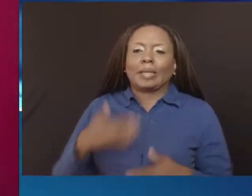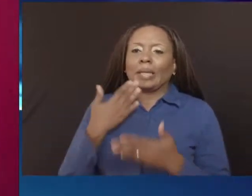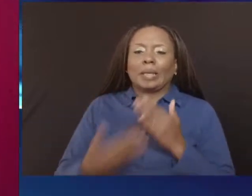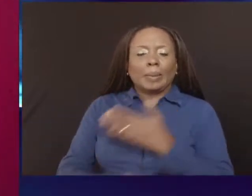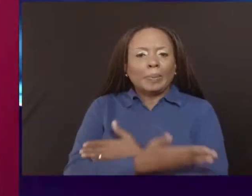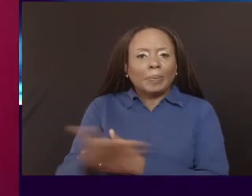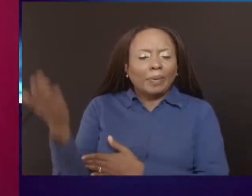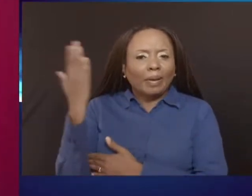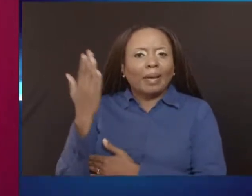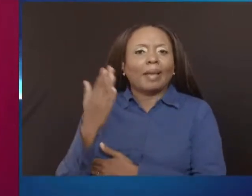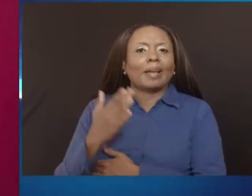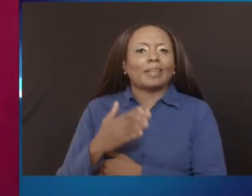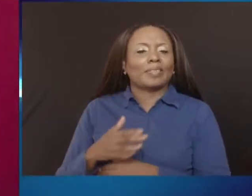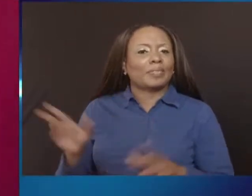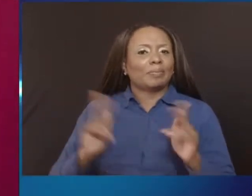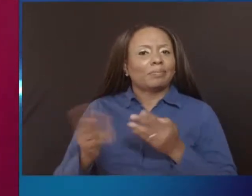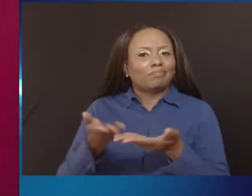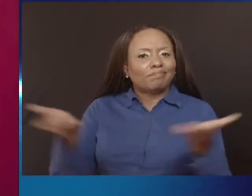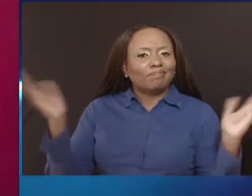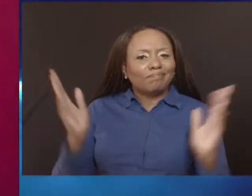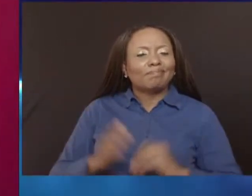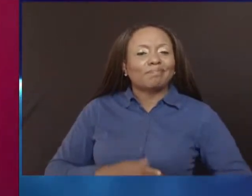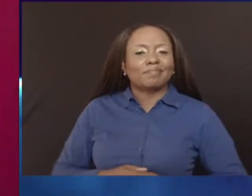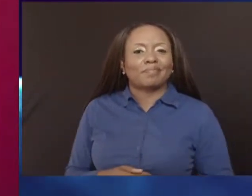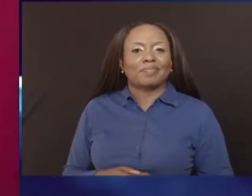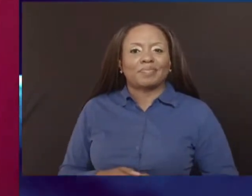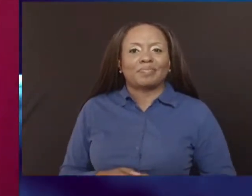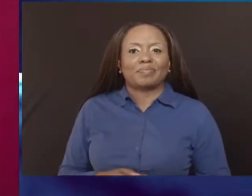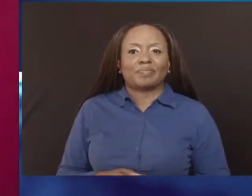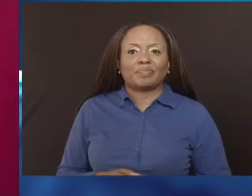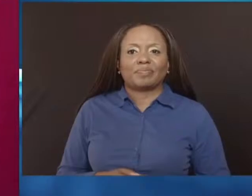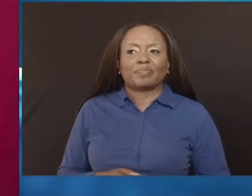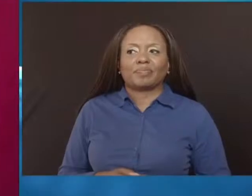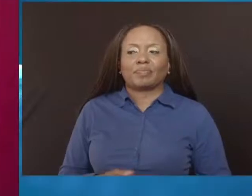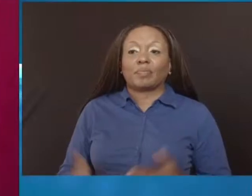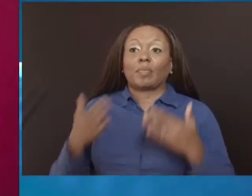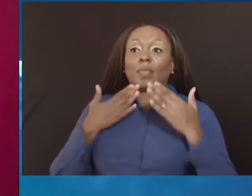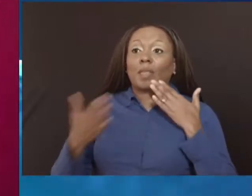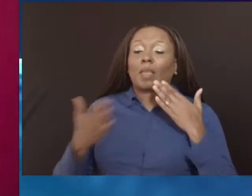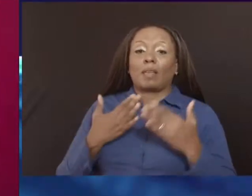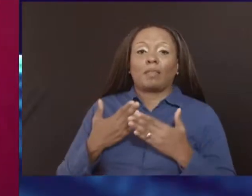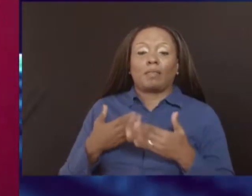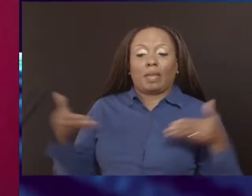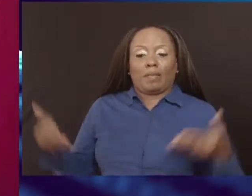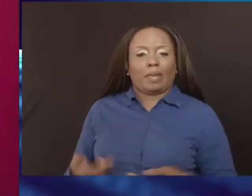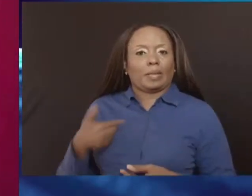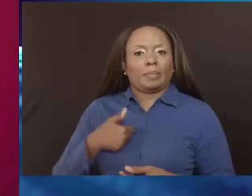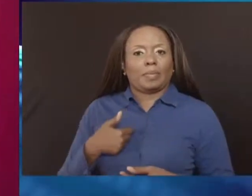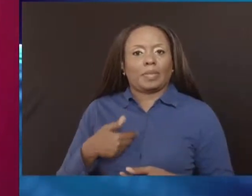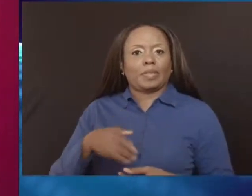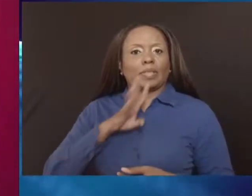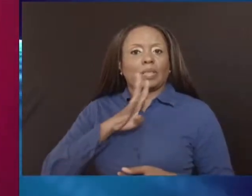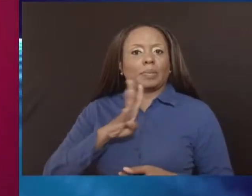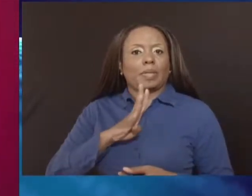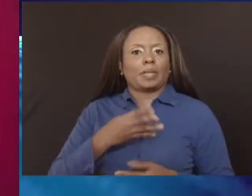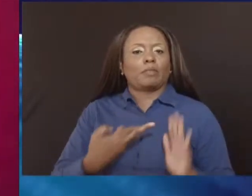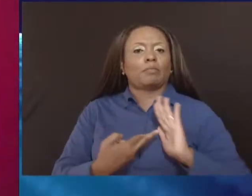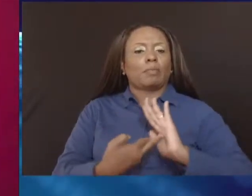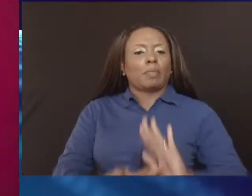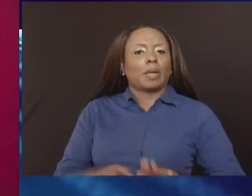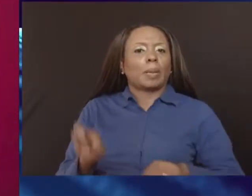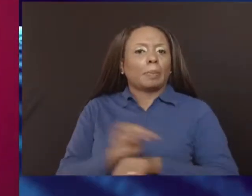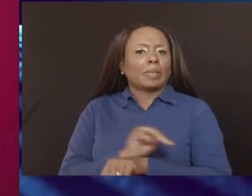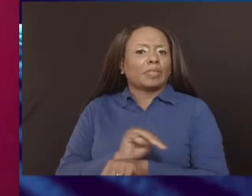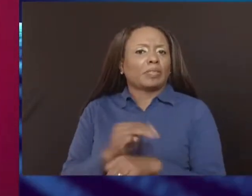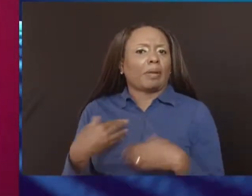to all persons who are with us. And thank you for the opportunity to say a few words on behalf of the Ministry of Health.